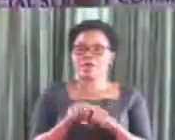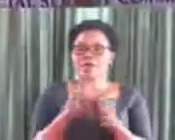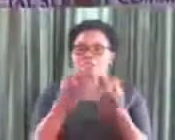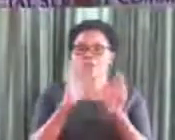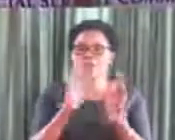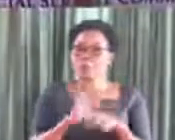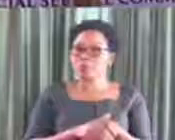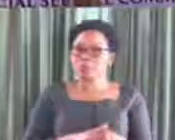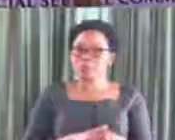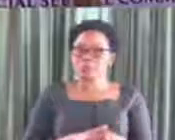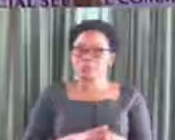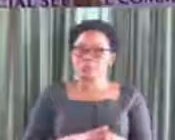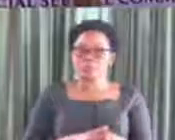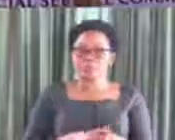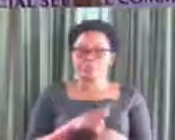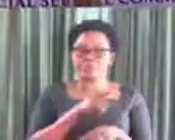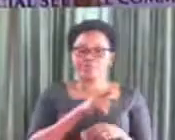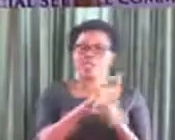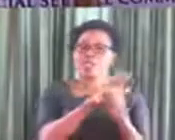Discrimination,